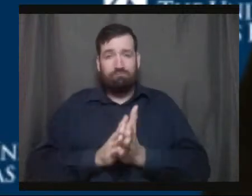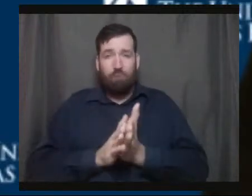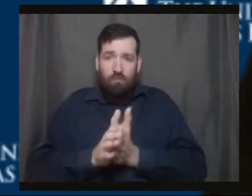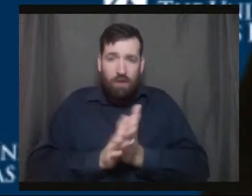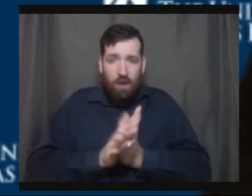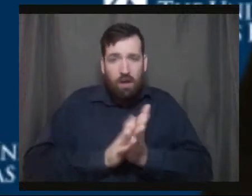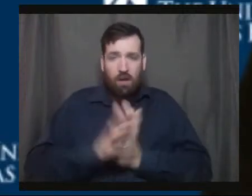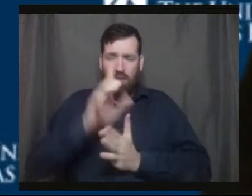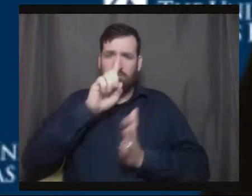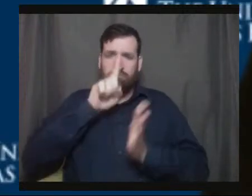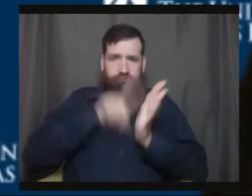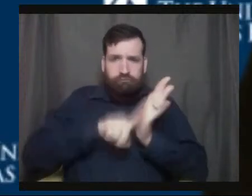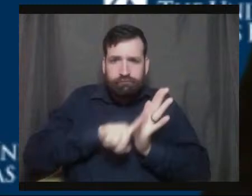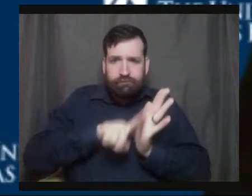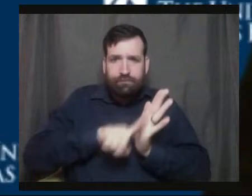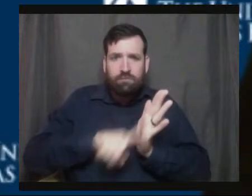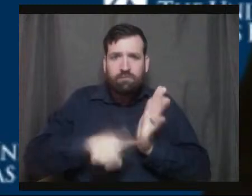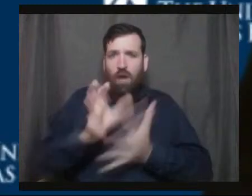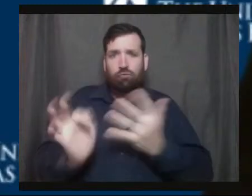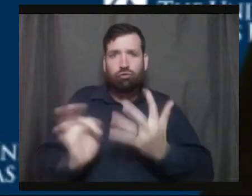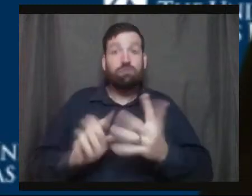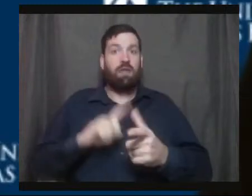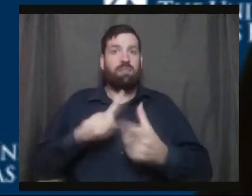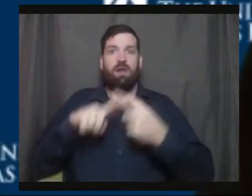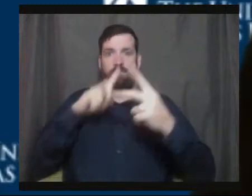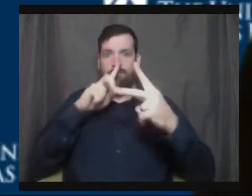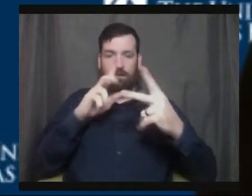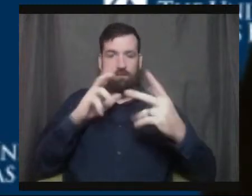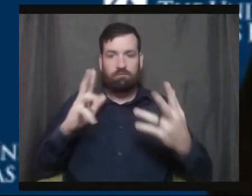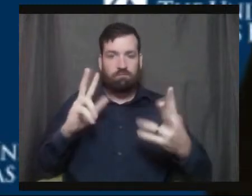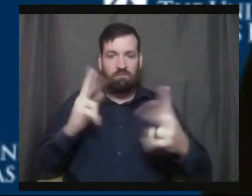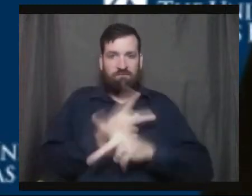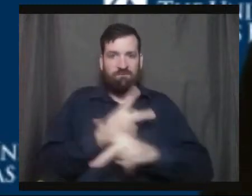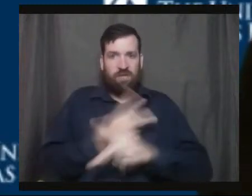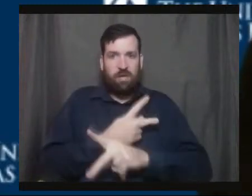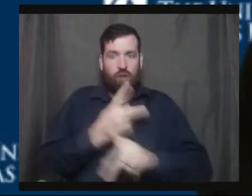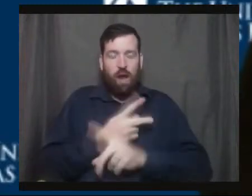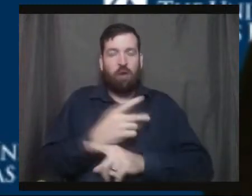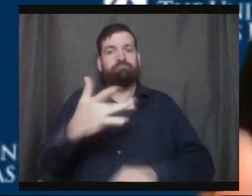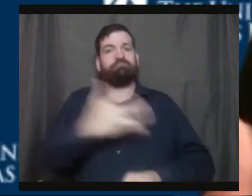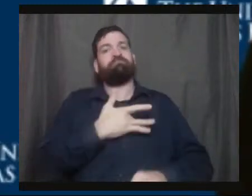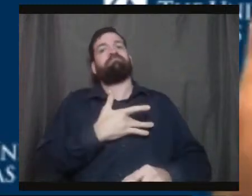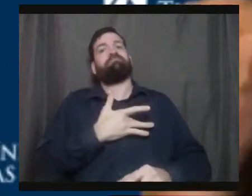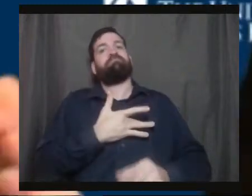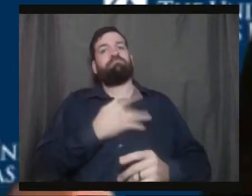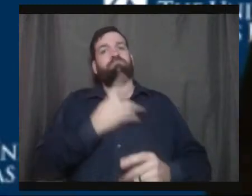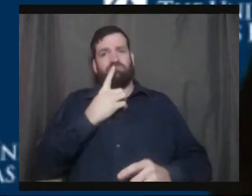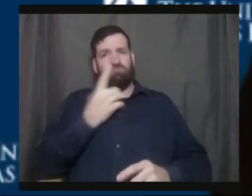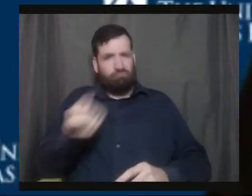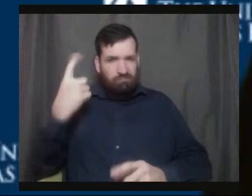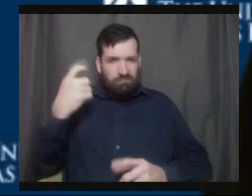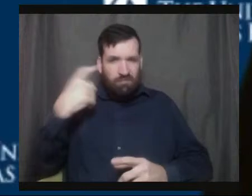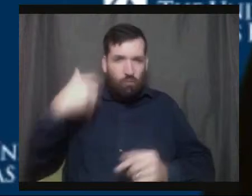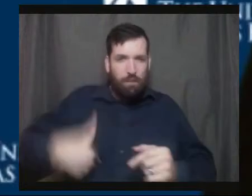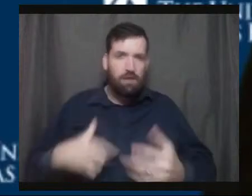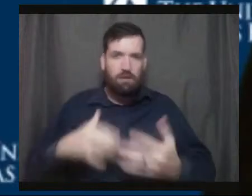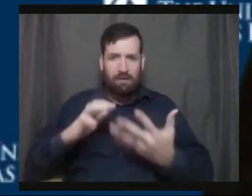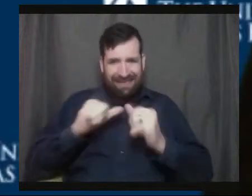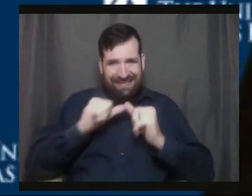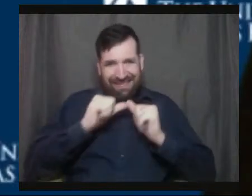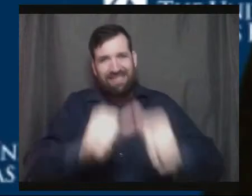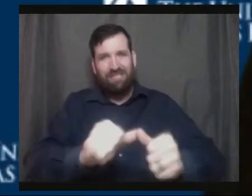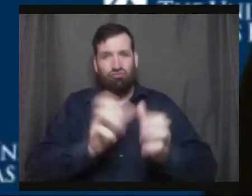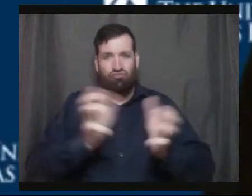research the options, and then figuring out ways that ring true for each individual. of how do you continue to motivate yourself along